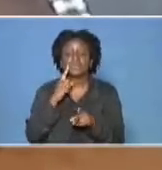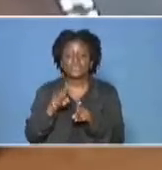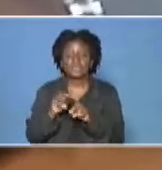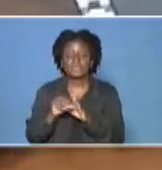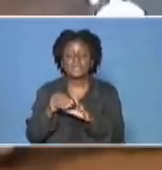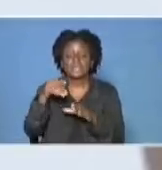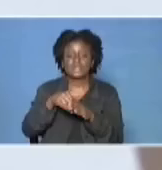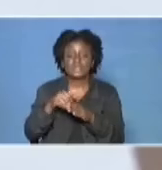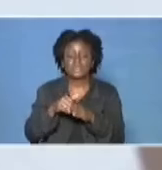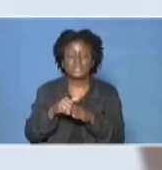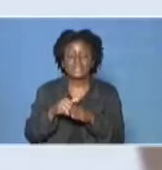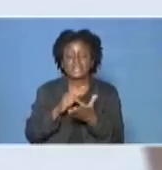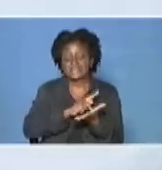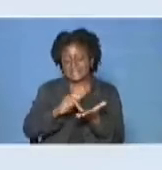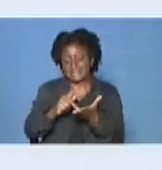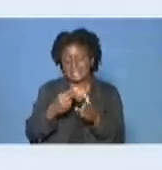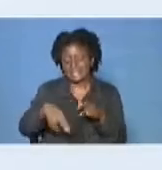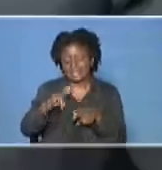80 union members.